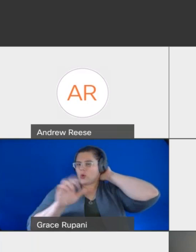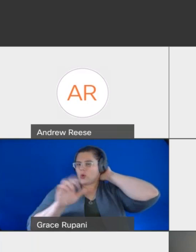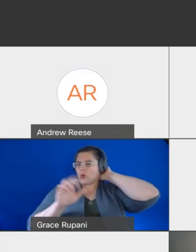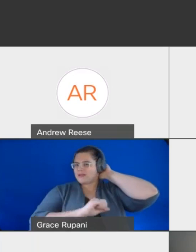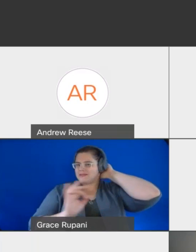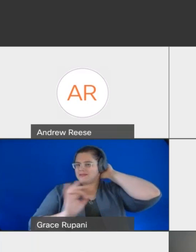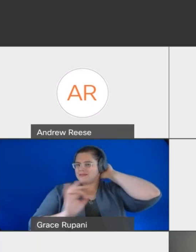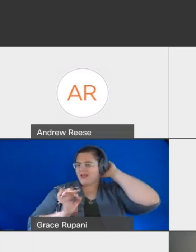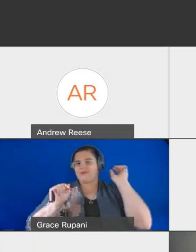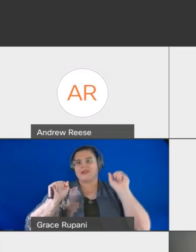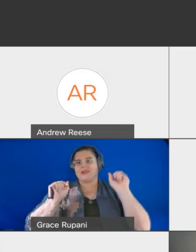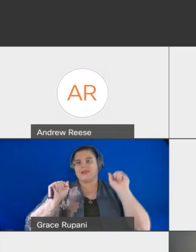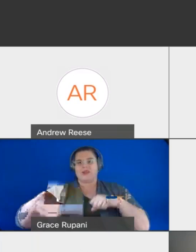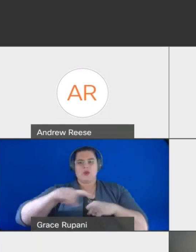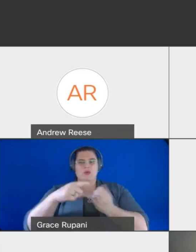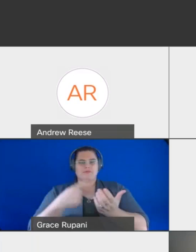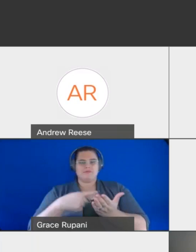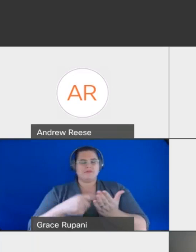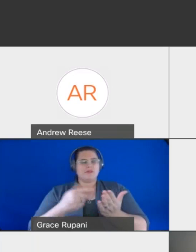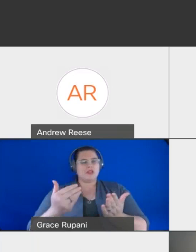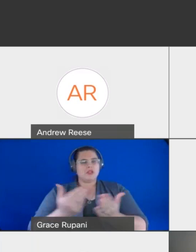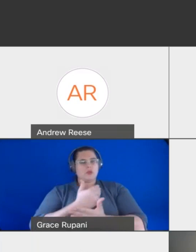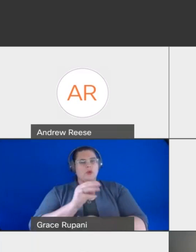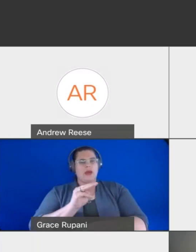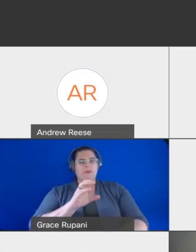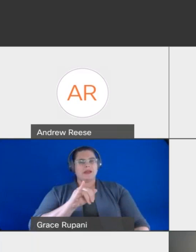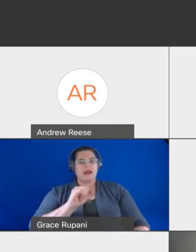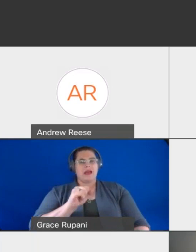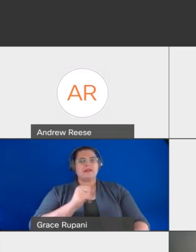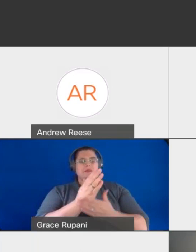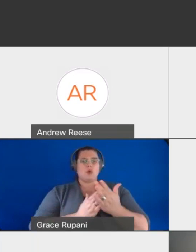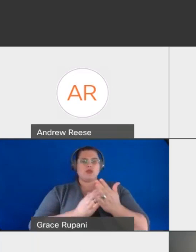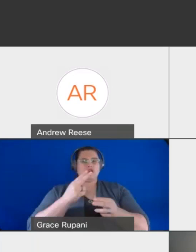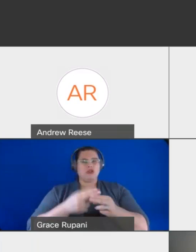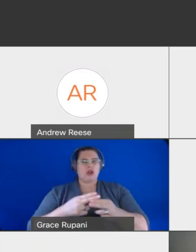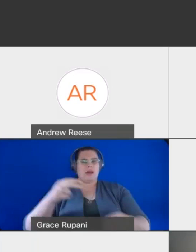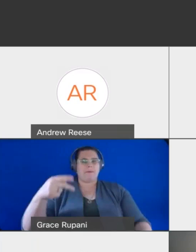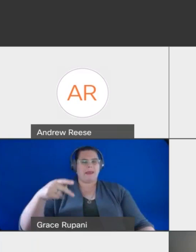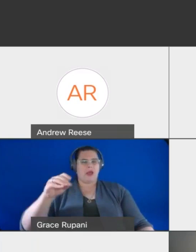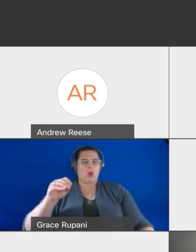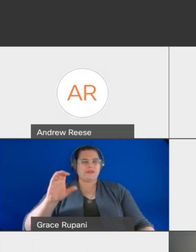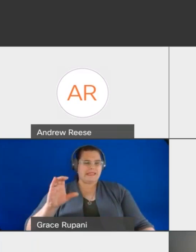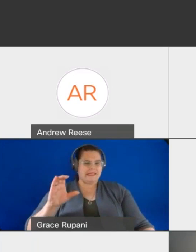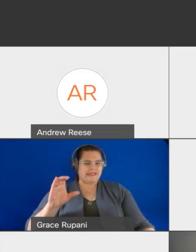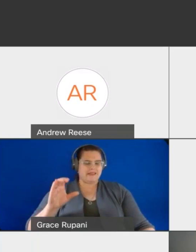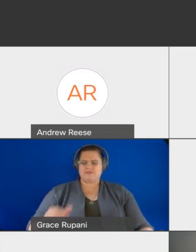MCIS? I am not familiar with a POC portion of